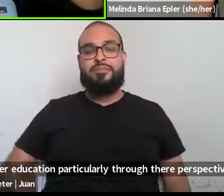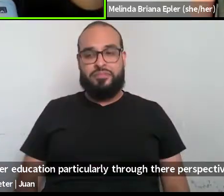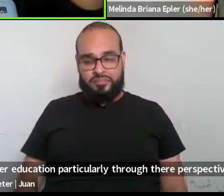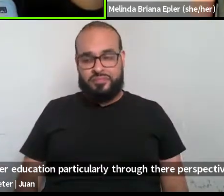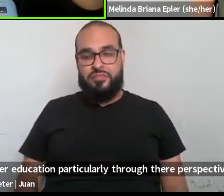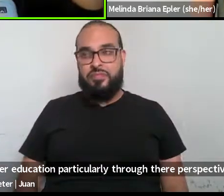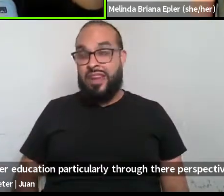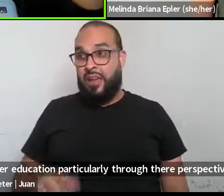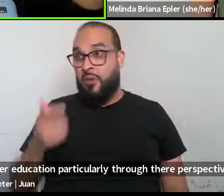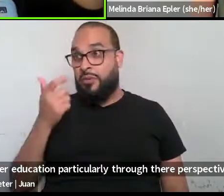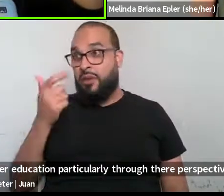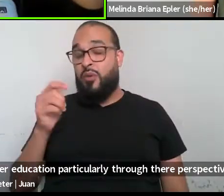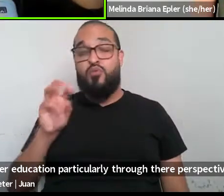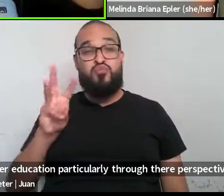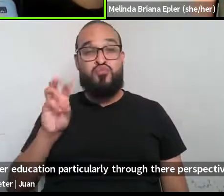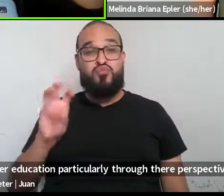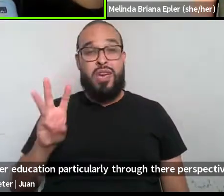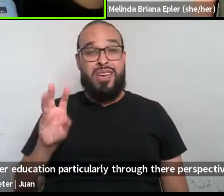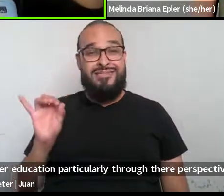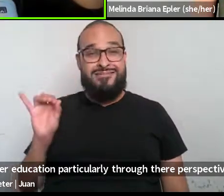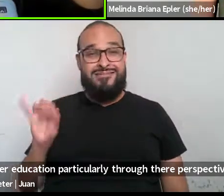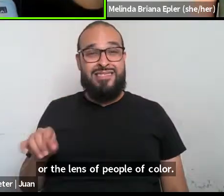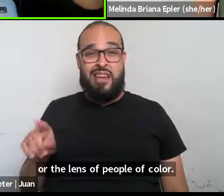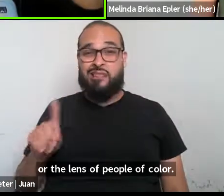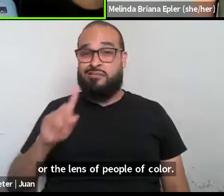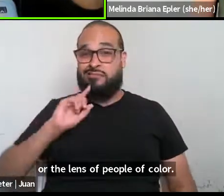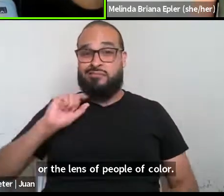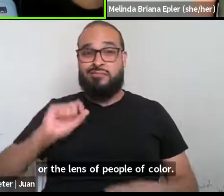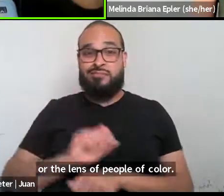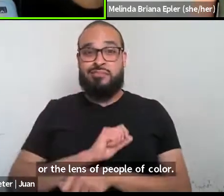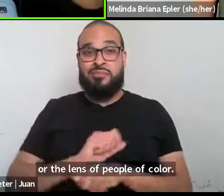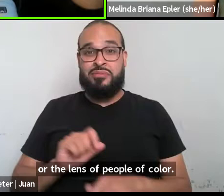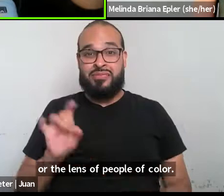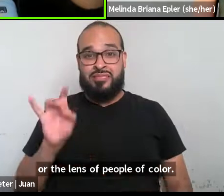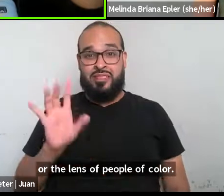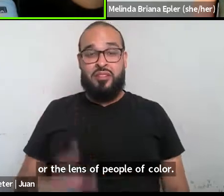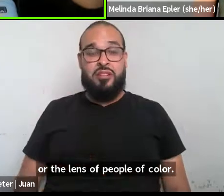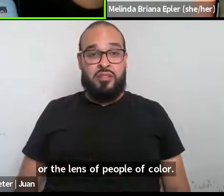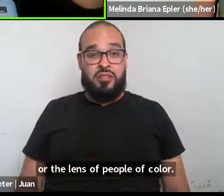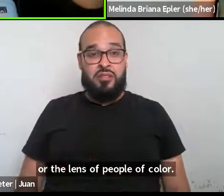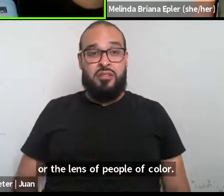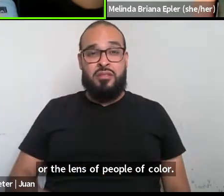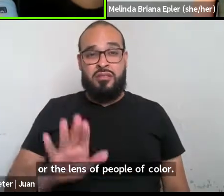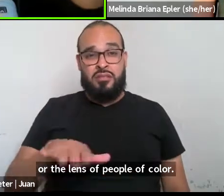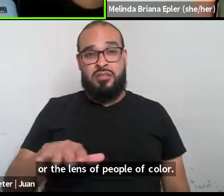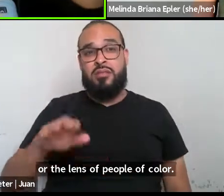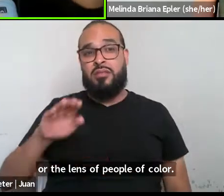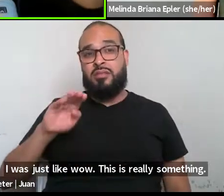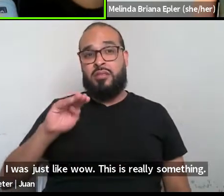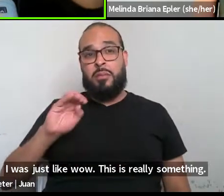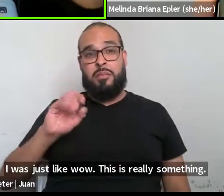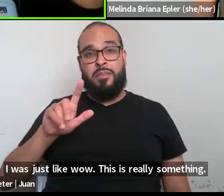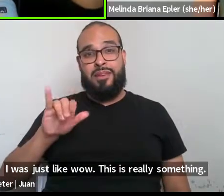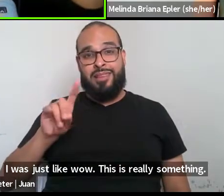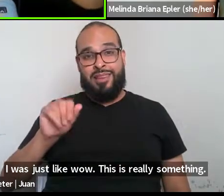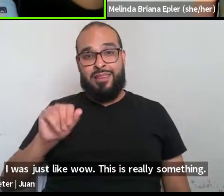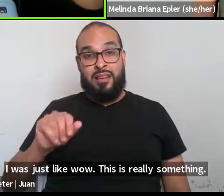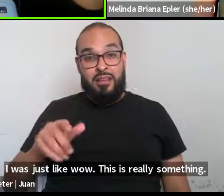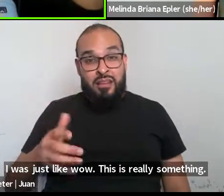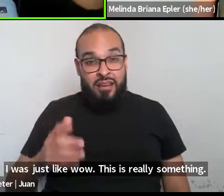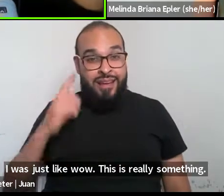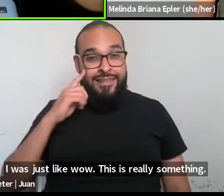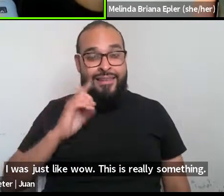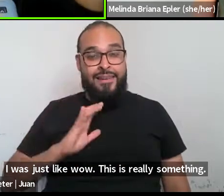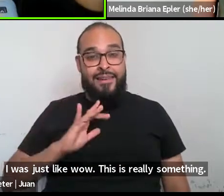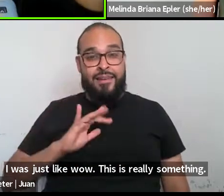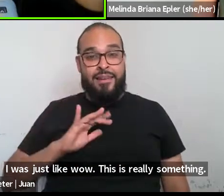wow, this is really something. Melinda, don't you think it would be super cool if Netflix did something like that